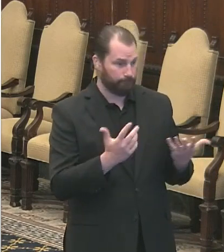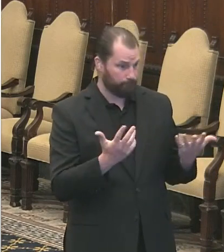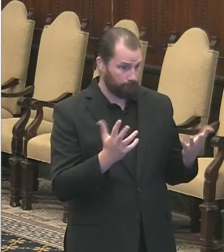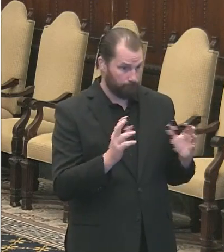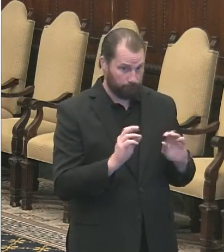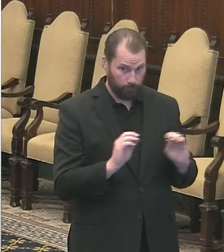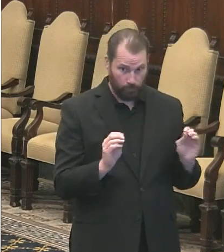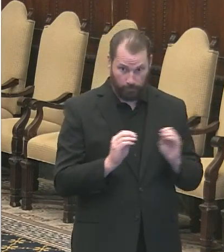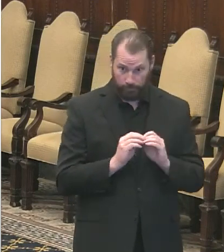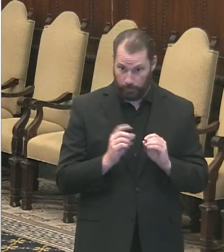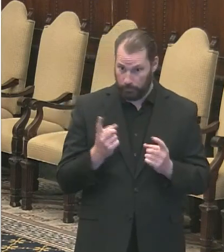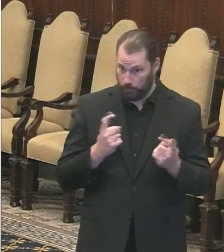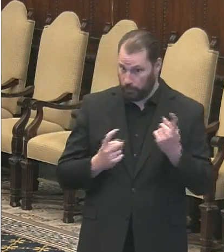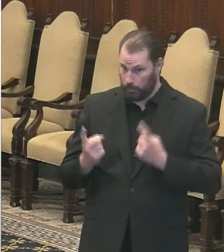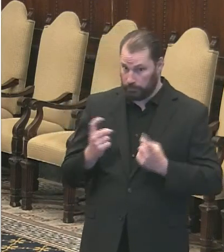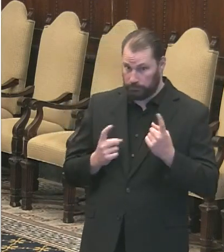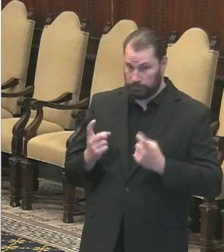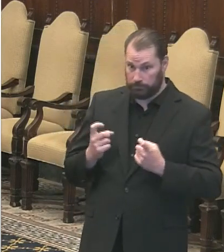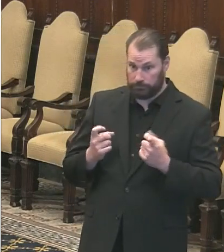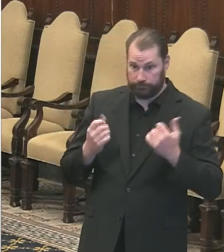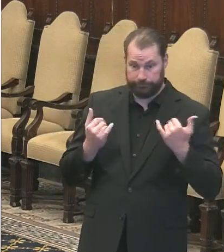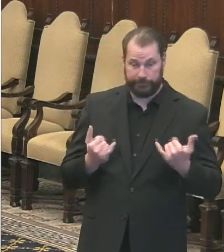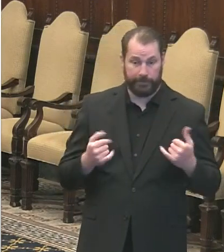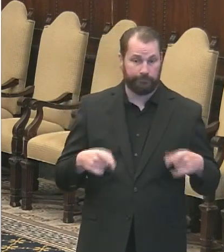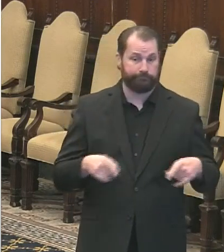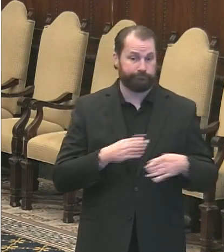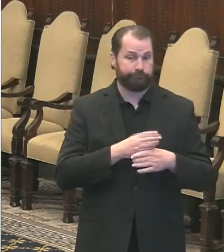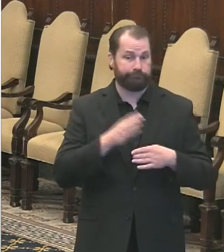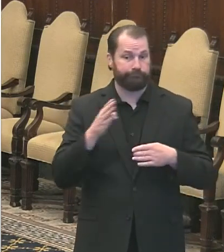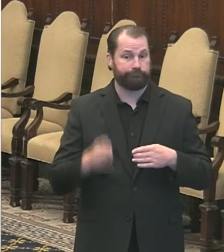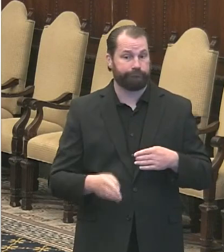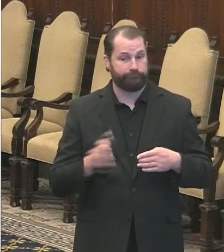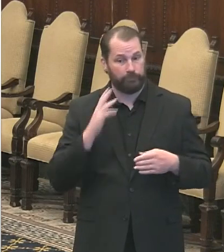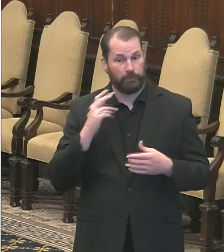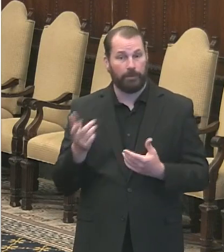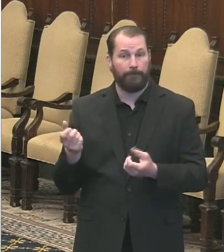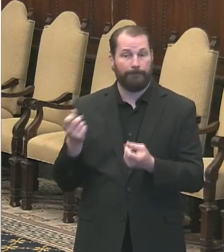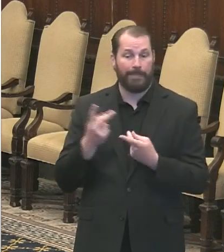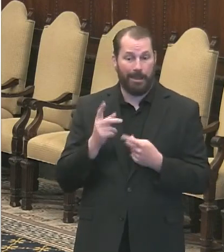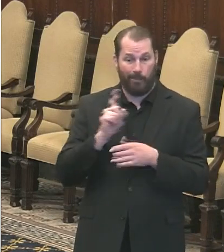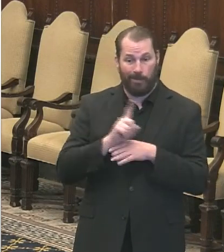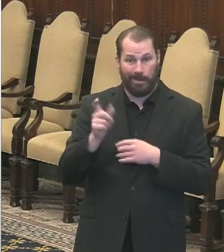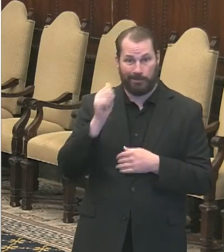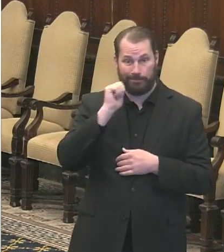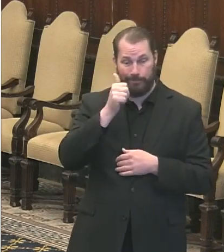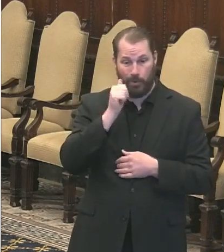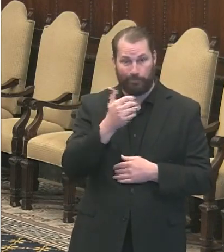concludes today's daily briefing, and we will be back at 1 p.m. tomorrow. Thank you.